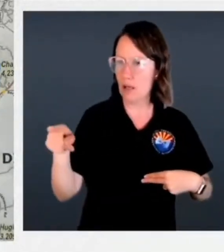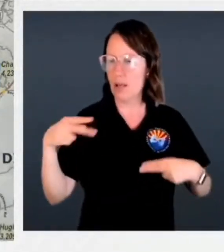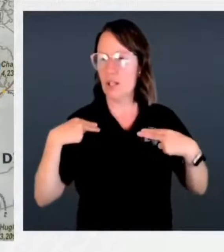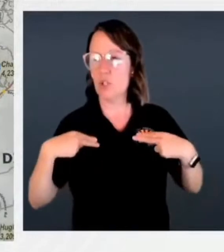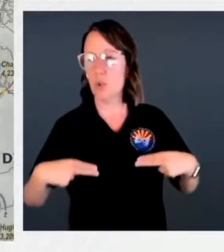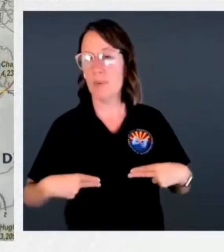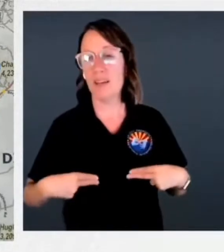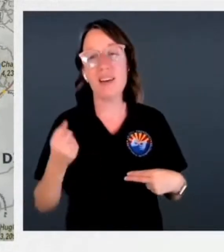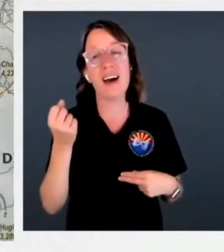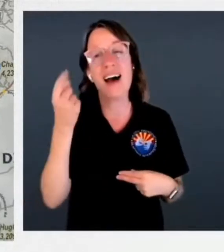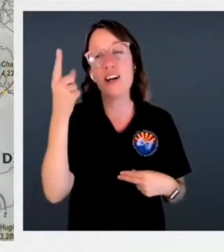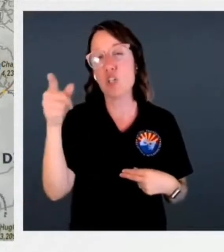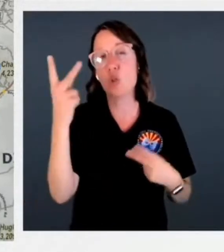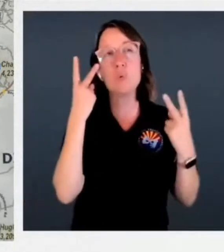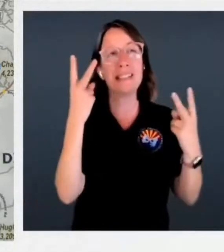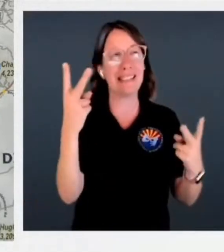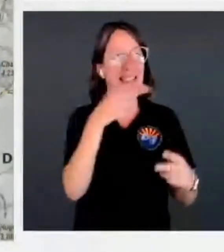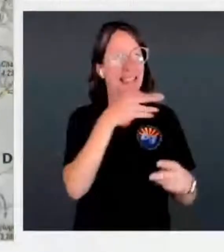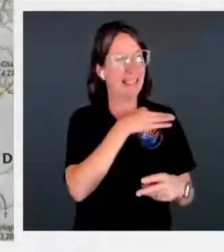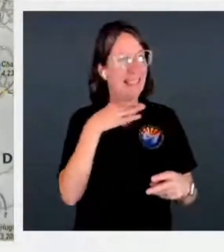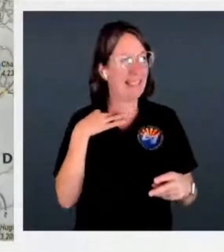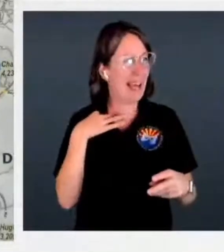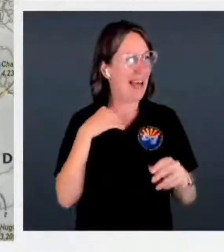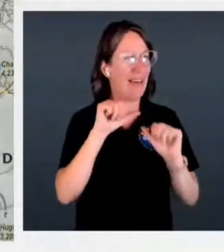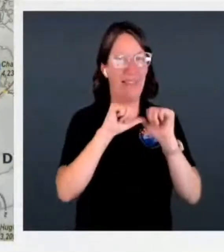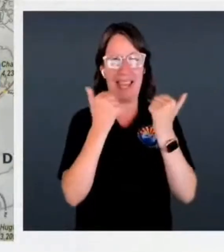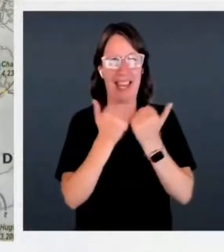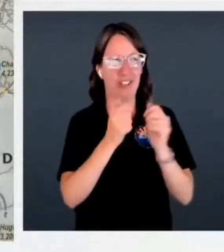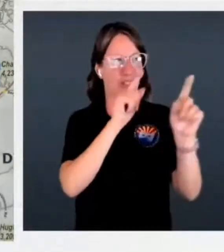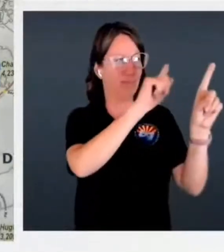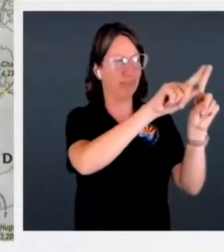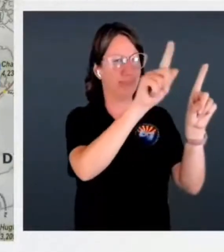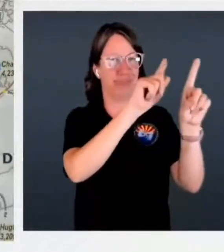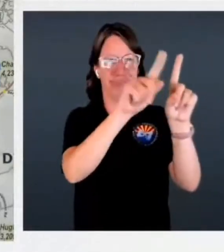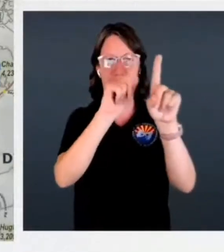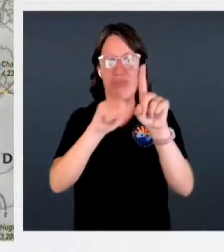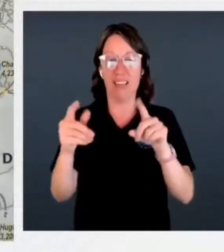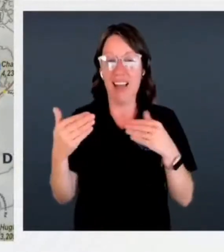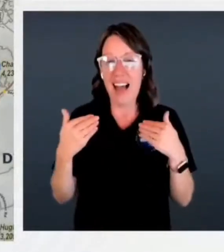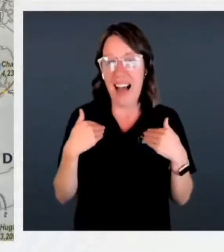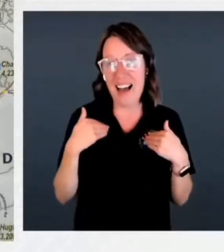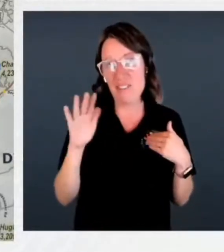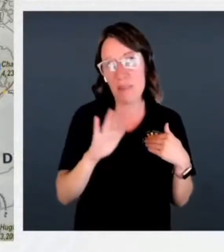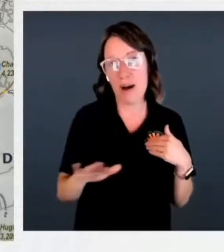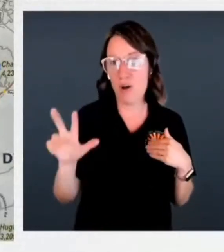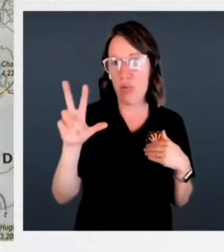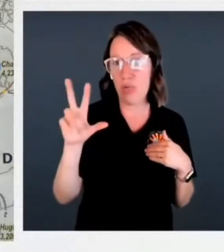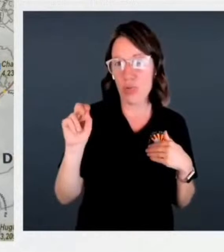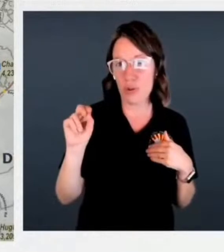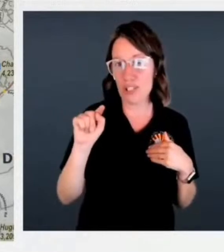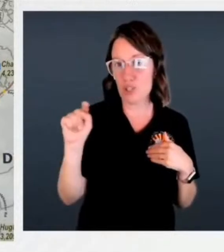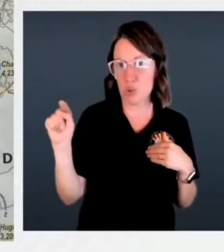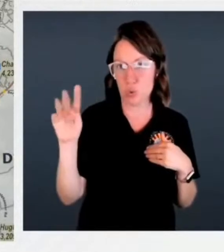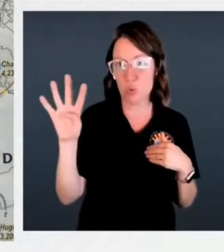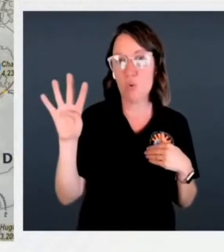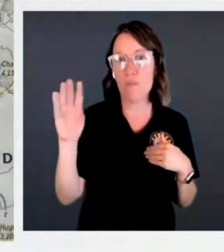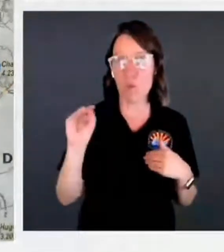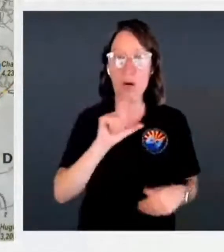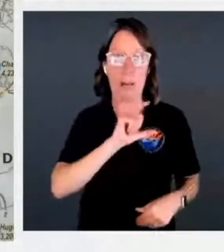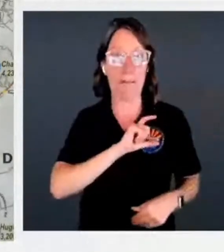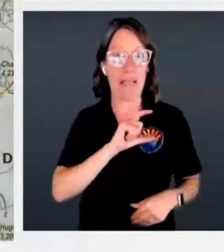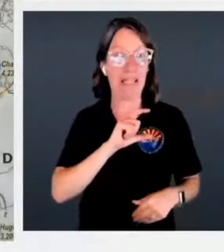agencies you're probably seeing. We have somewhere between 30 or 40 law enforcement officers out in the community right